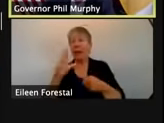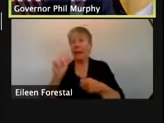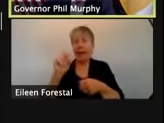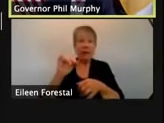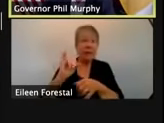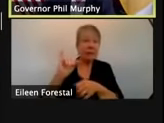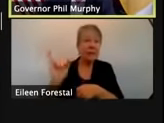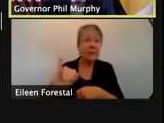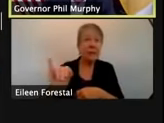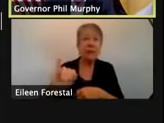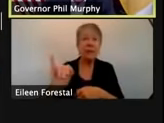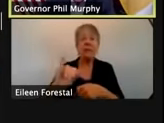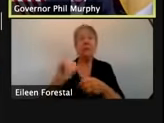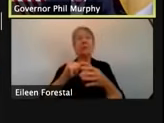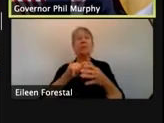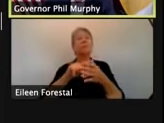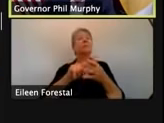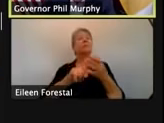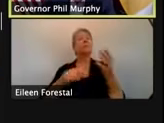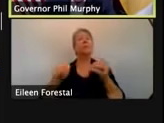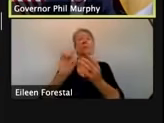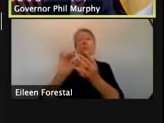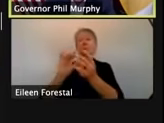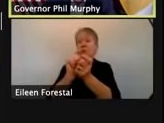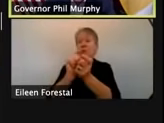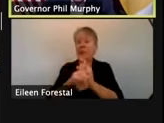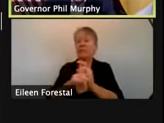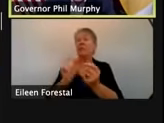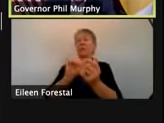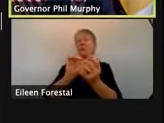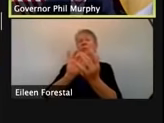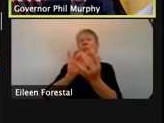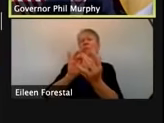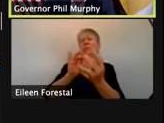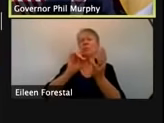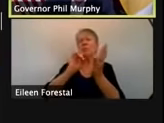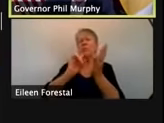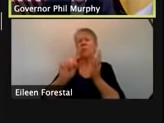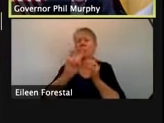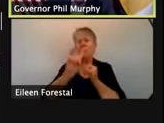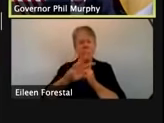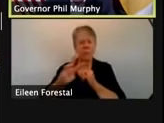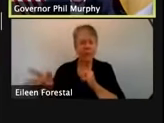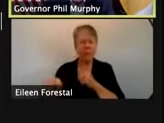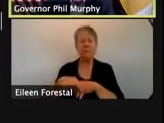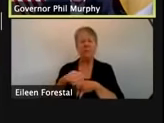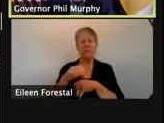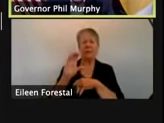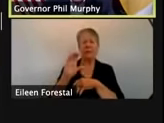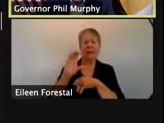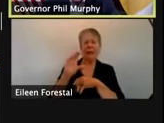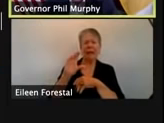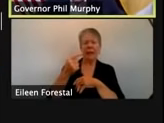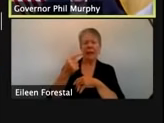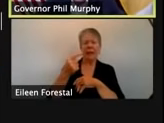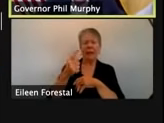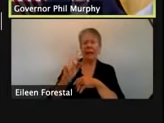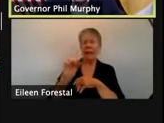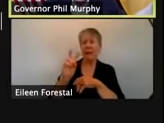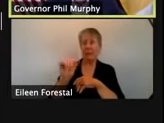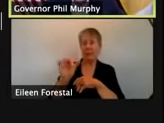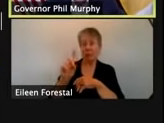getcovered.nj.gov, getcovered.nj.gov today to review plan options and learn if you qualify for financial